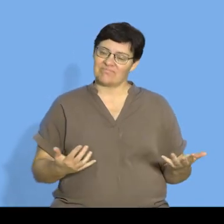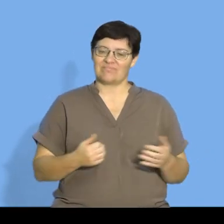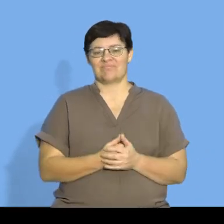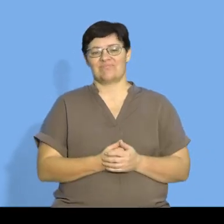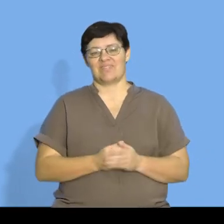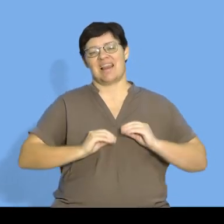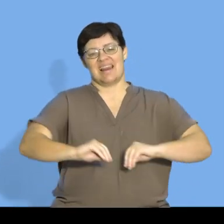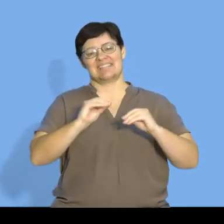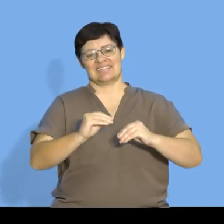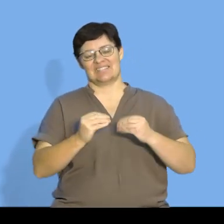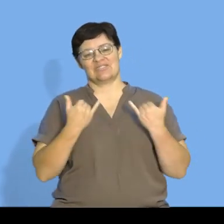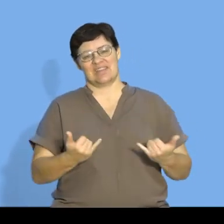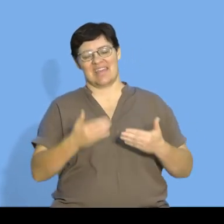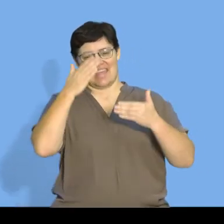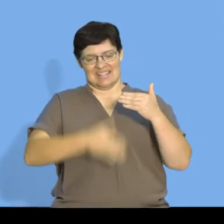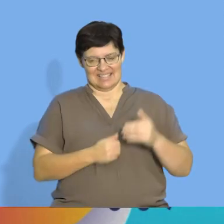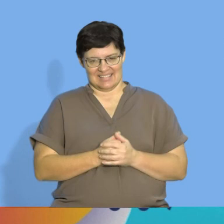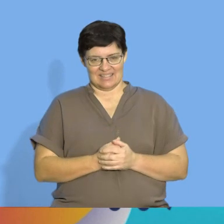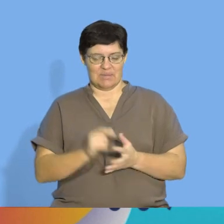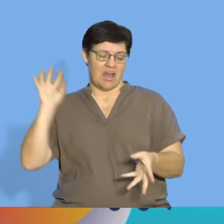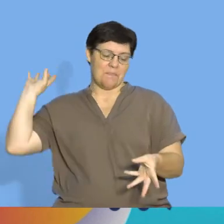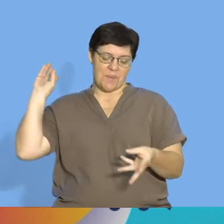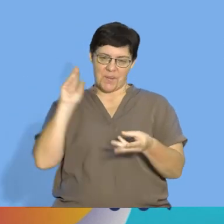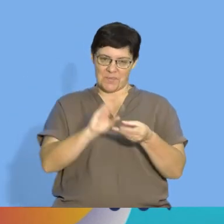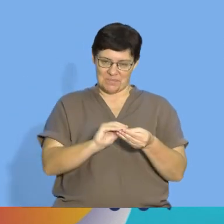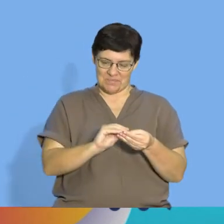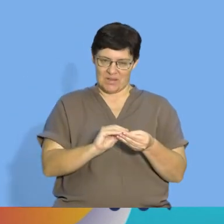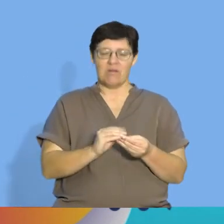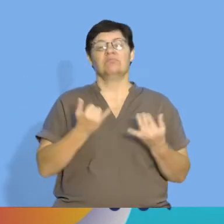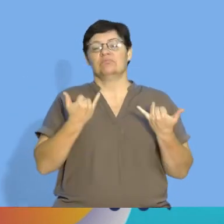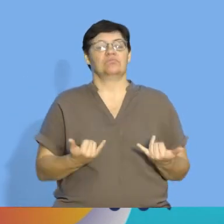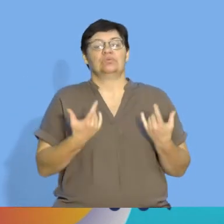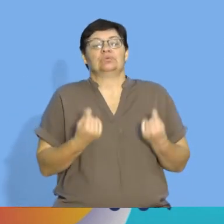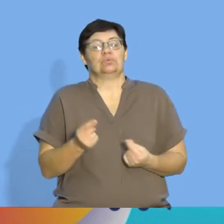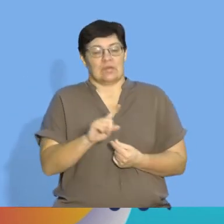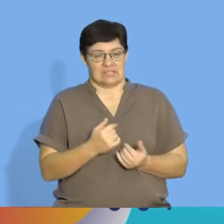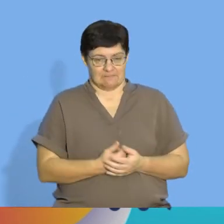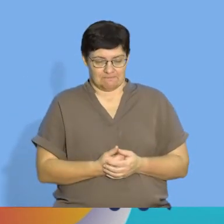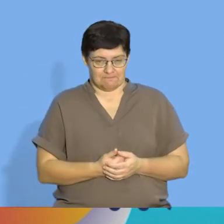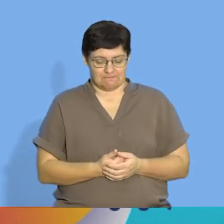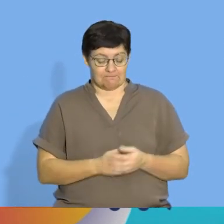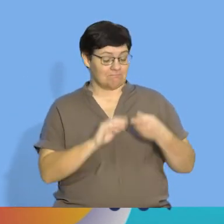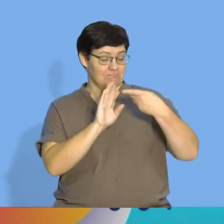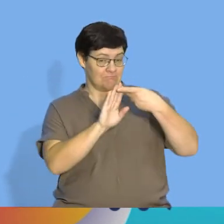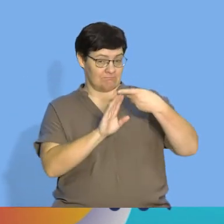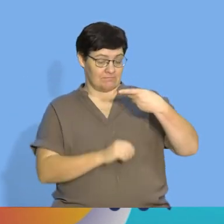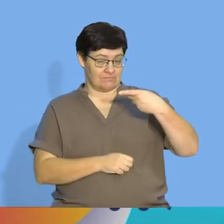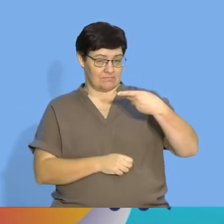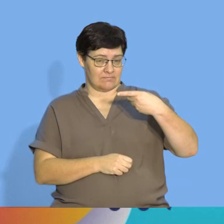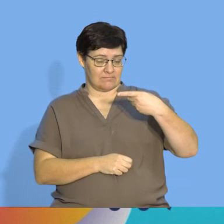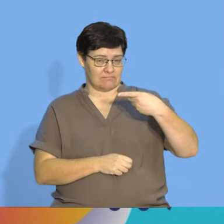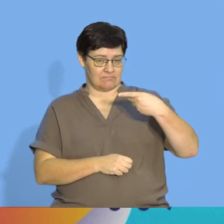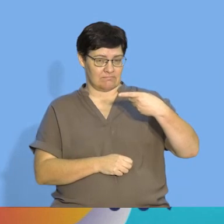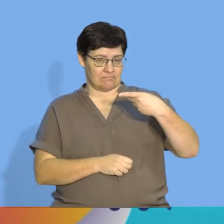Okay, that brings us to the end of our lesson today. Let us recap and summarize what we have done in today's